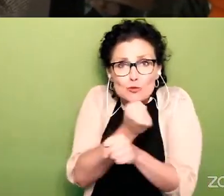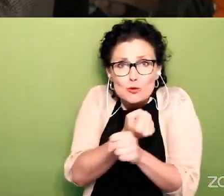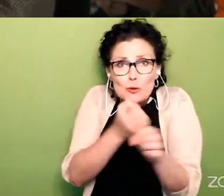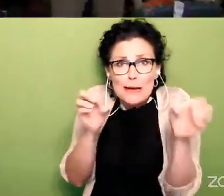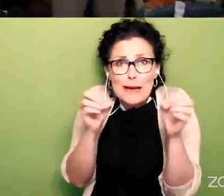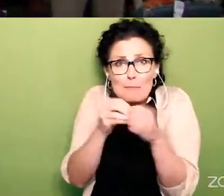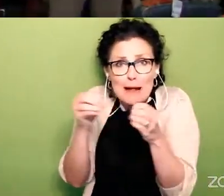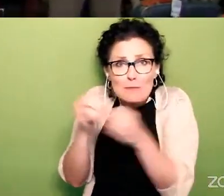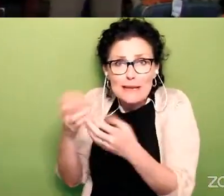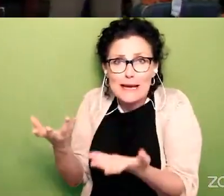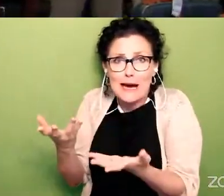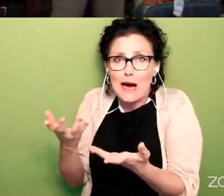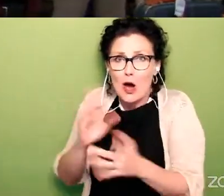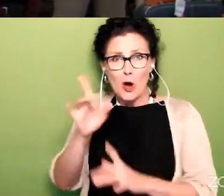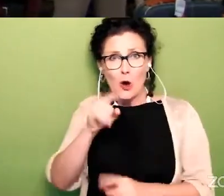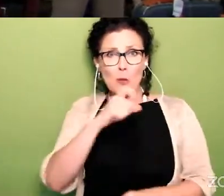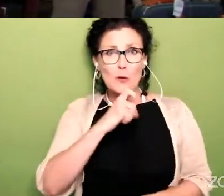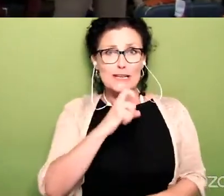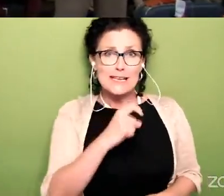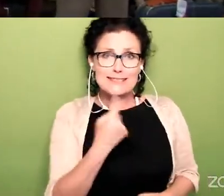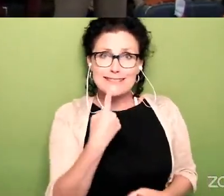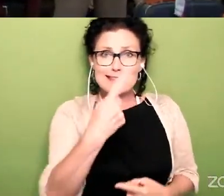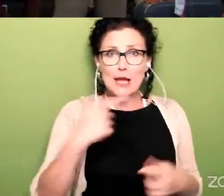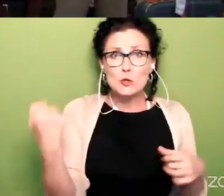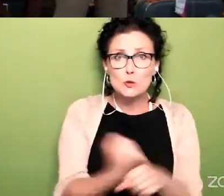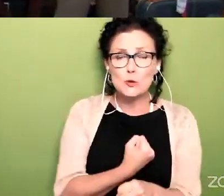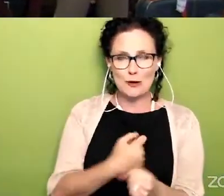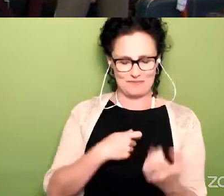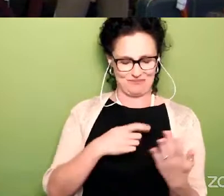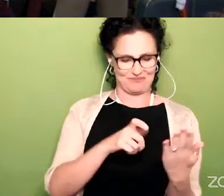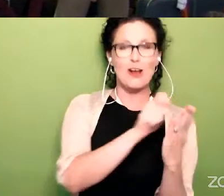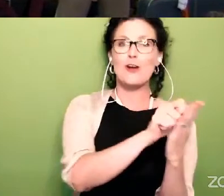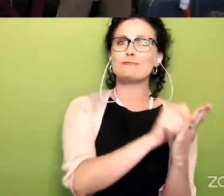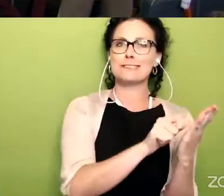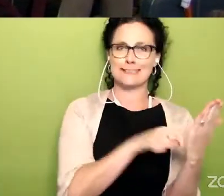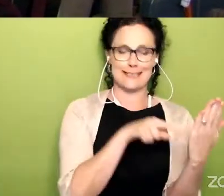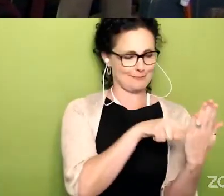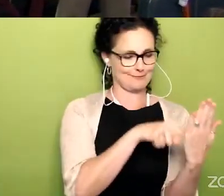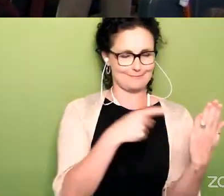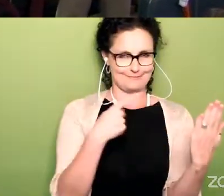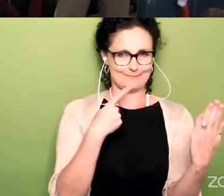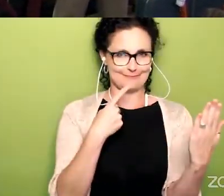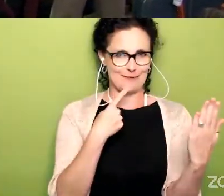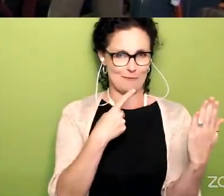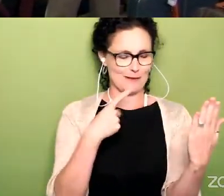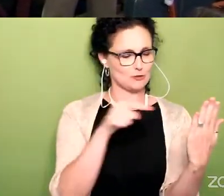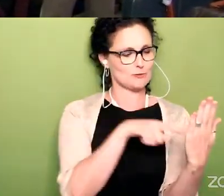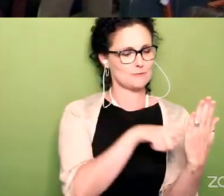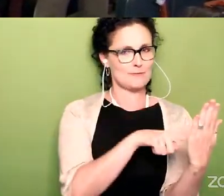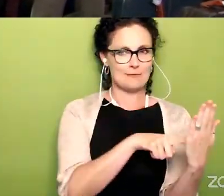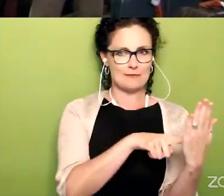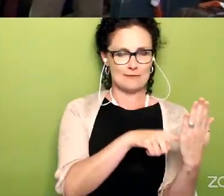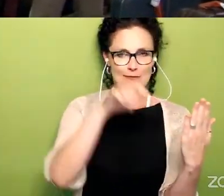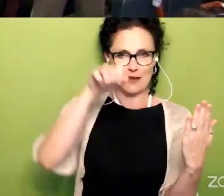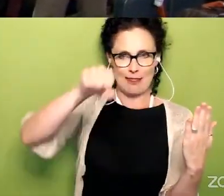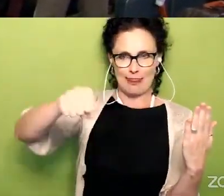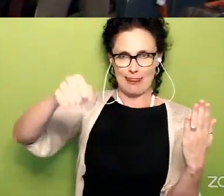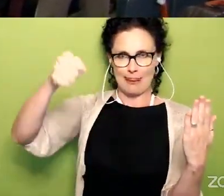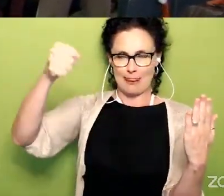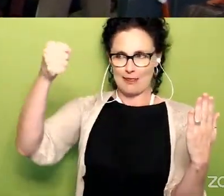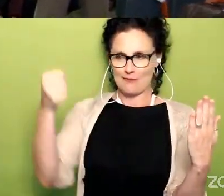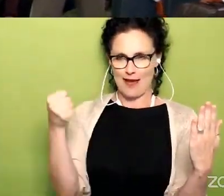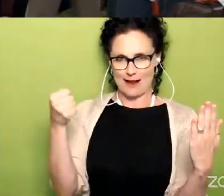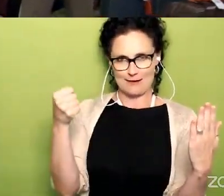Lift the handle. Put the English coins into the small gap. Move the rings on the telephone one at a